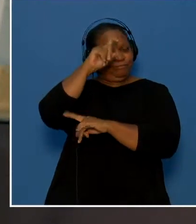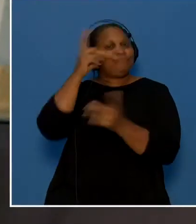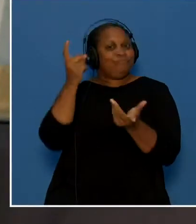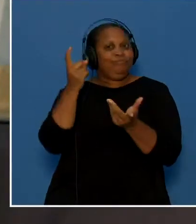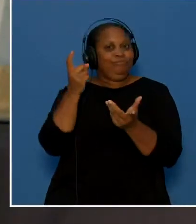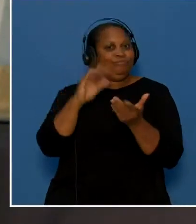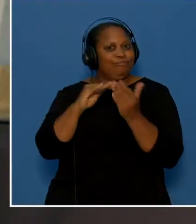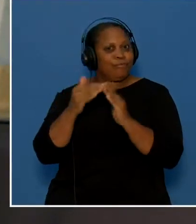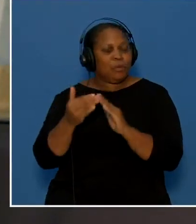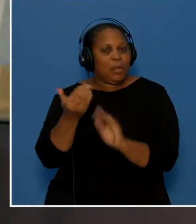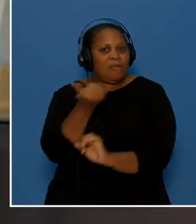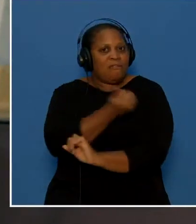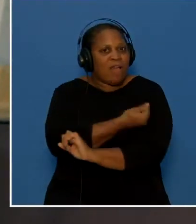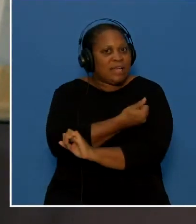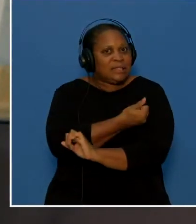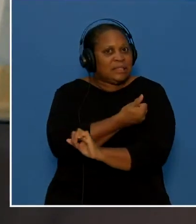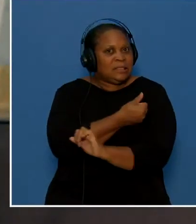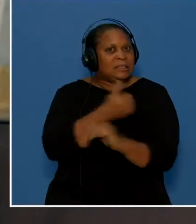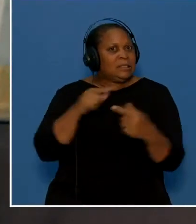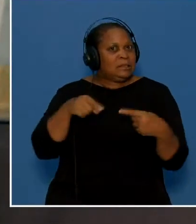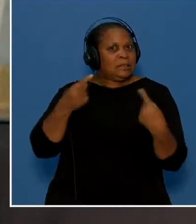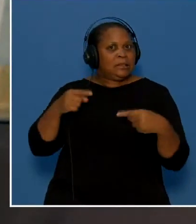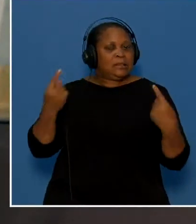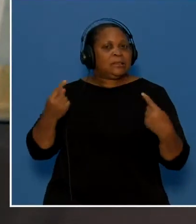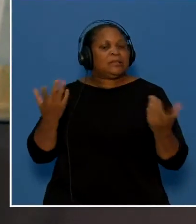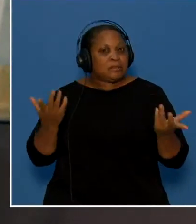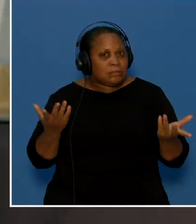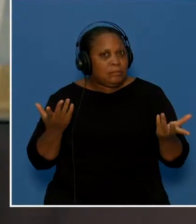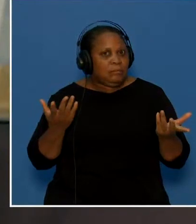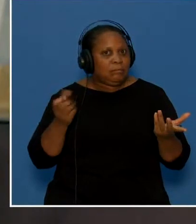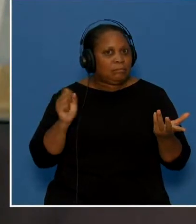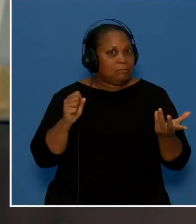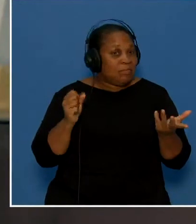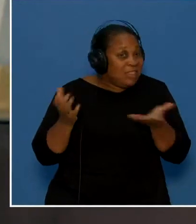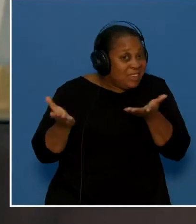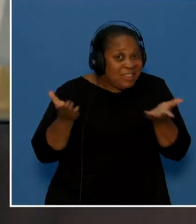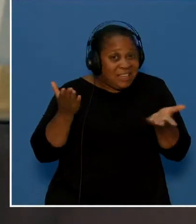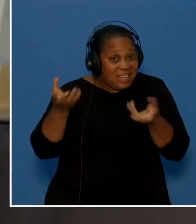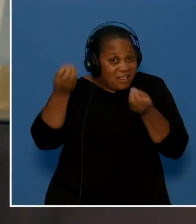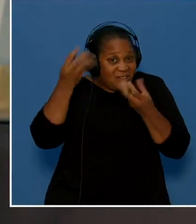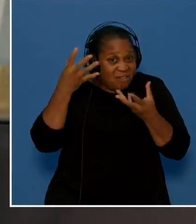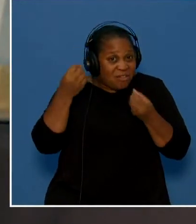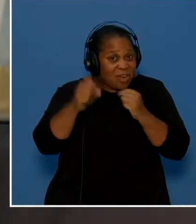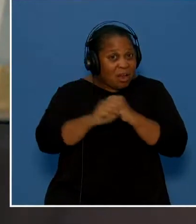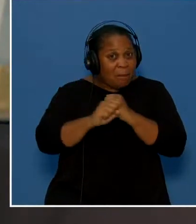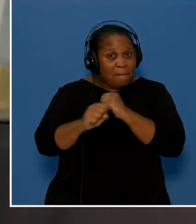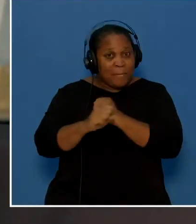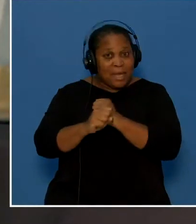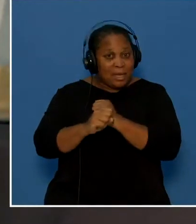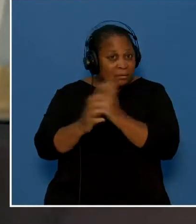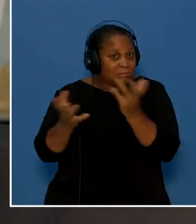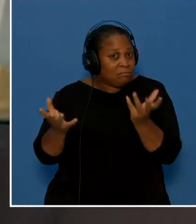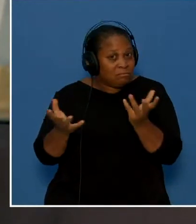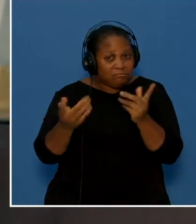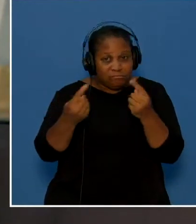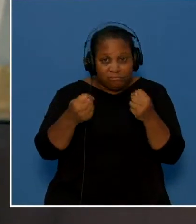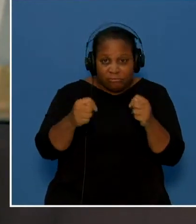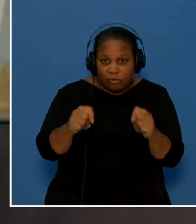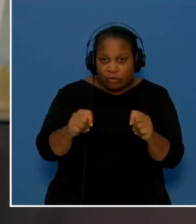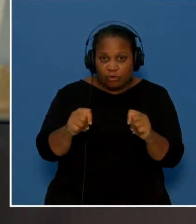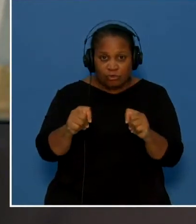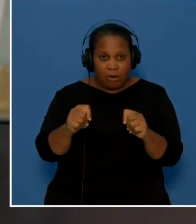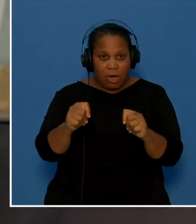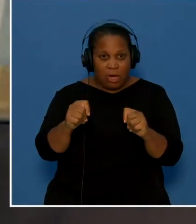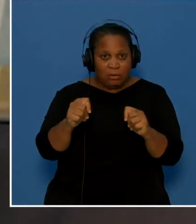community about the vaccines and their effectiveness and side effects. Will there be any sort of informational campaign or promotional effort to make